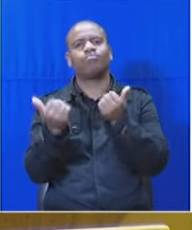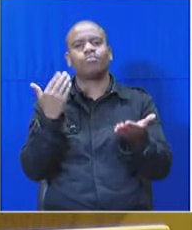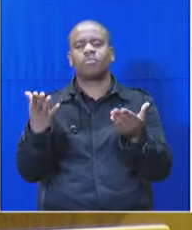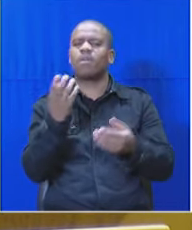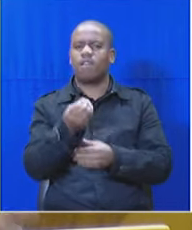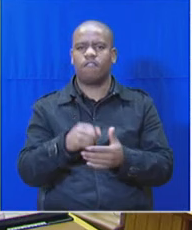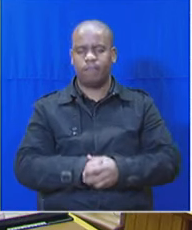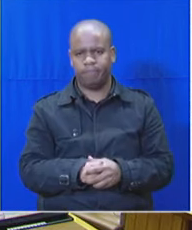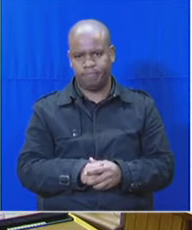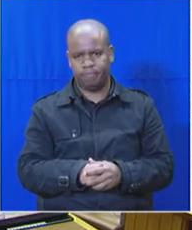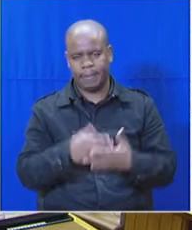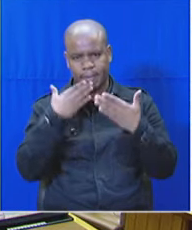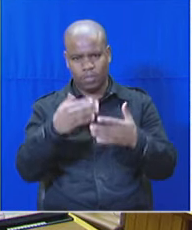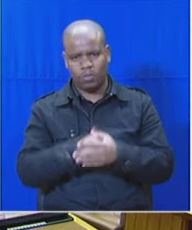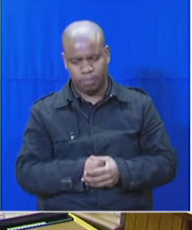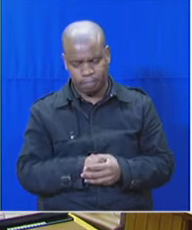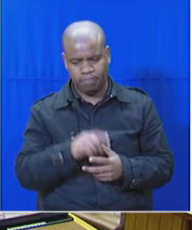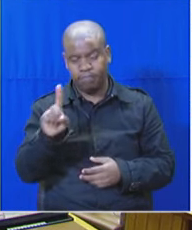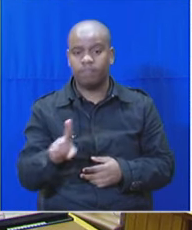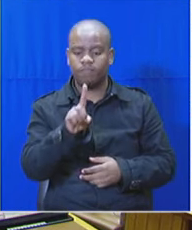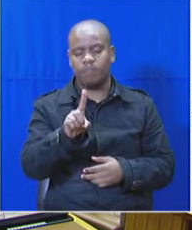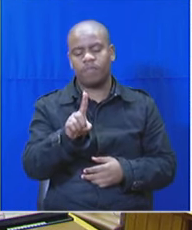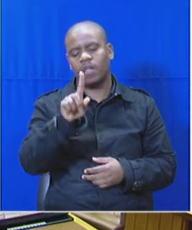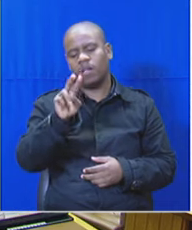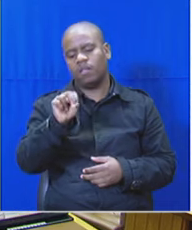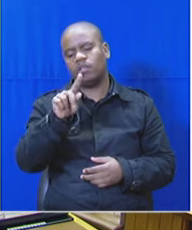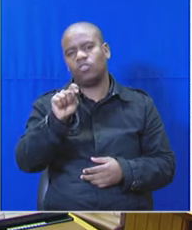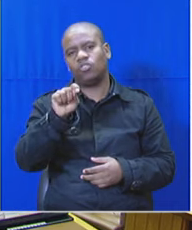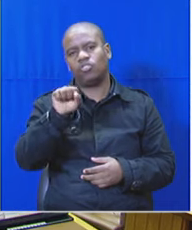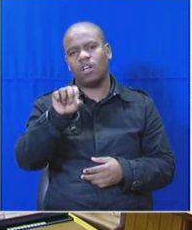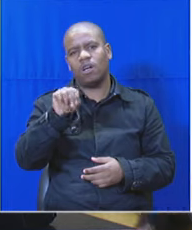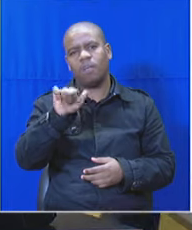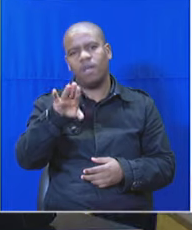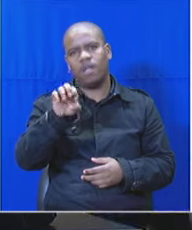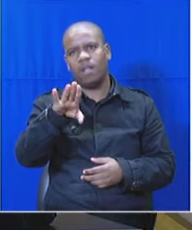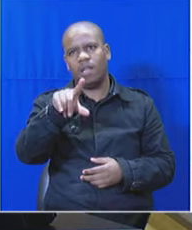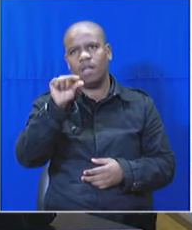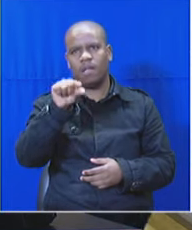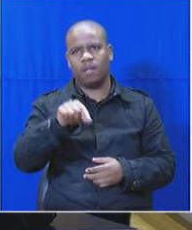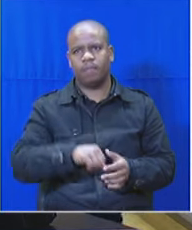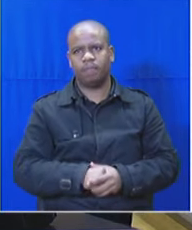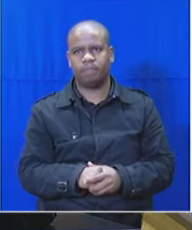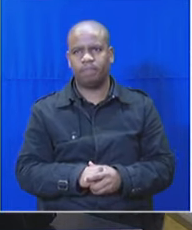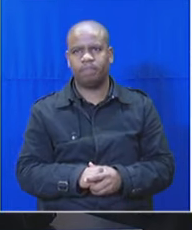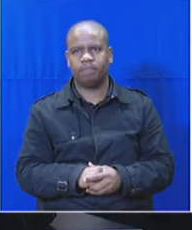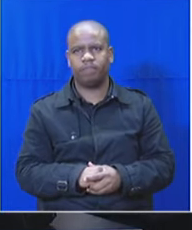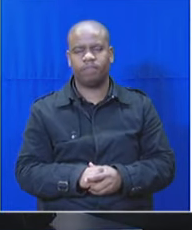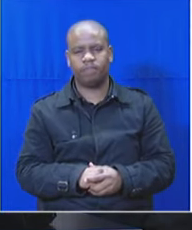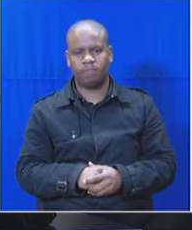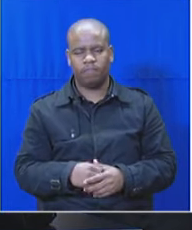you. Thank you, Honorable Tatley. Honorable Chabele.